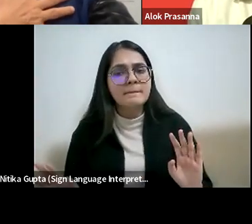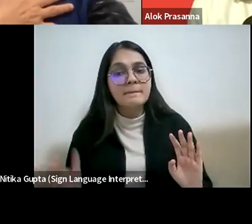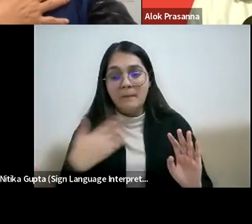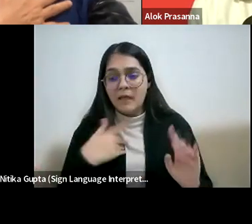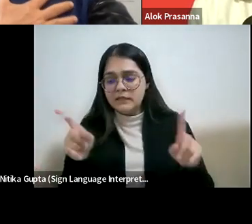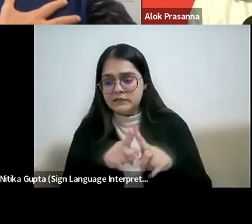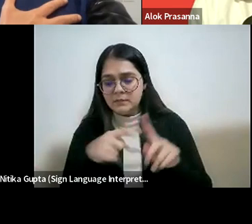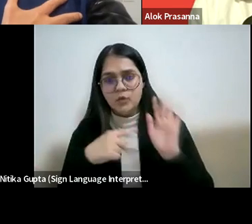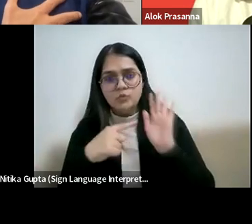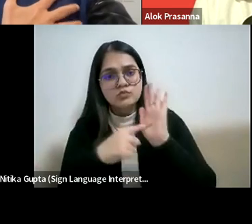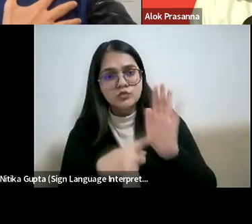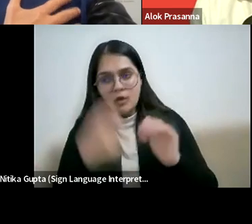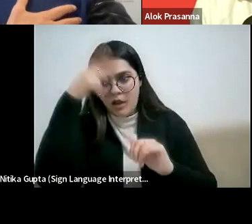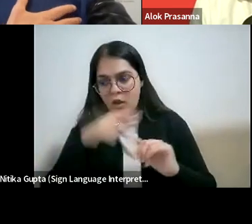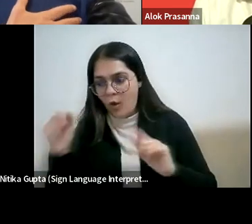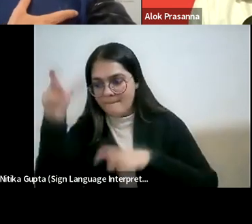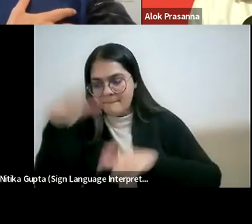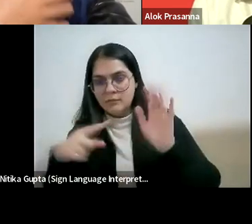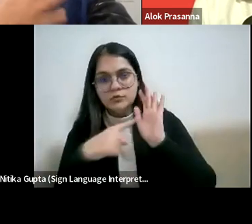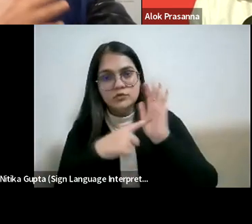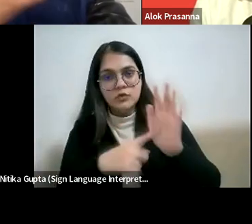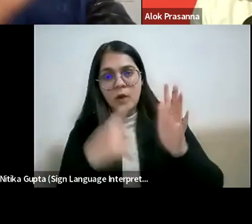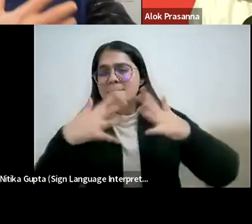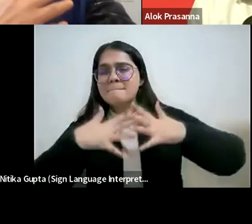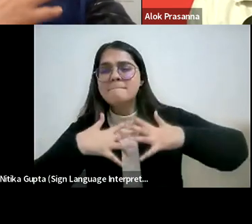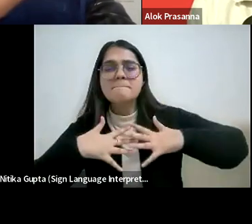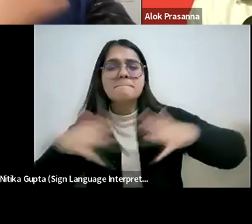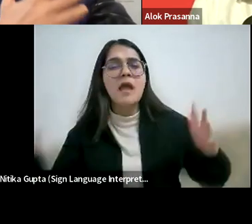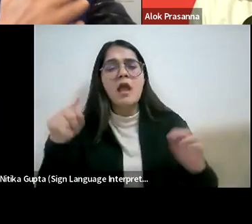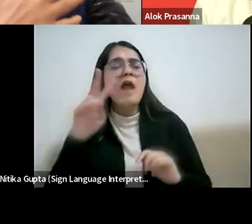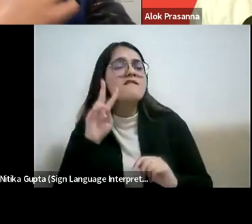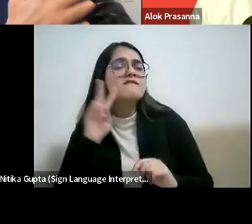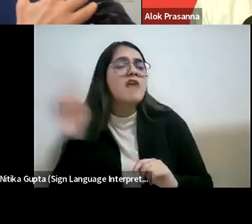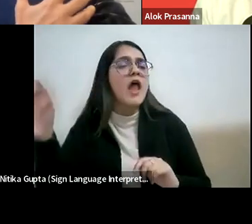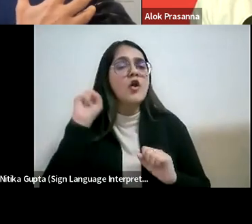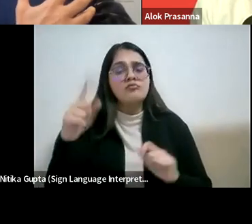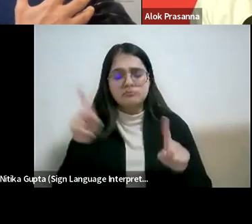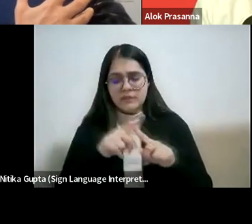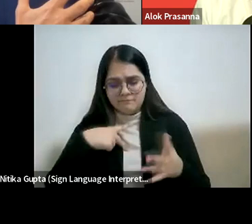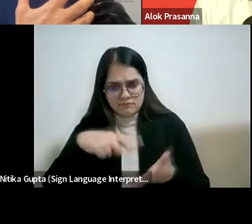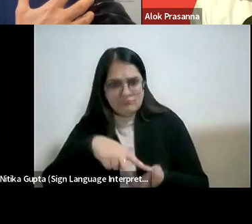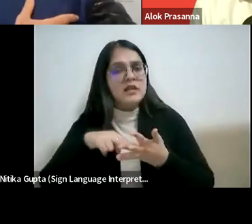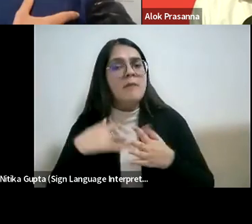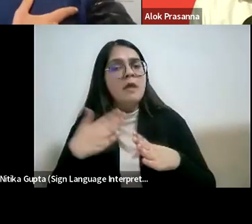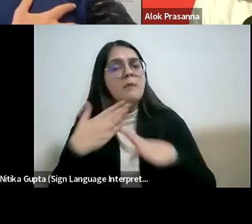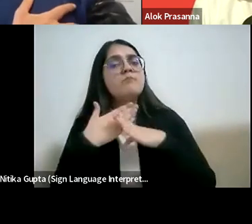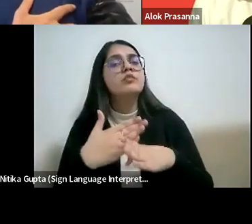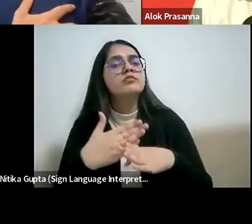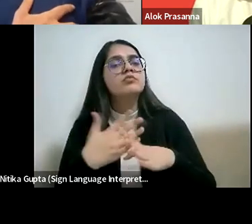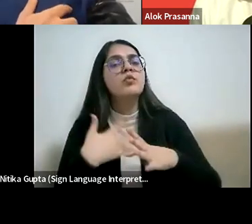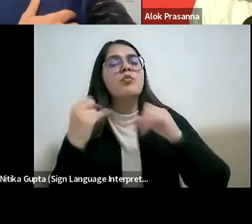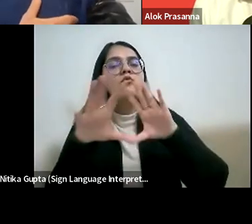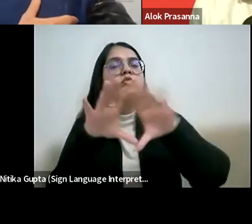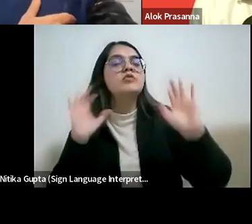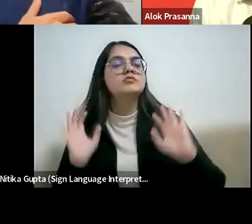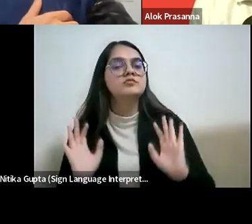the people of India demonstrated across this country how much they value and stand for this constitution. And